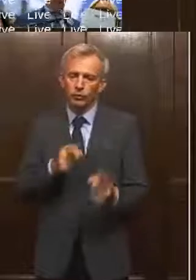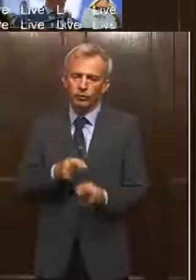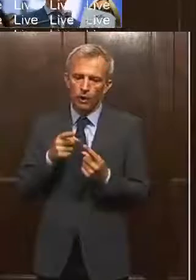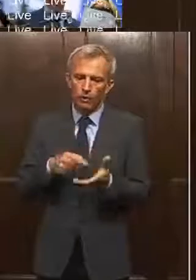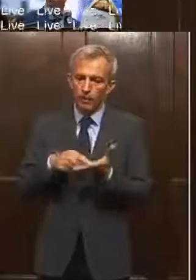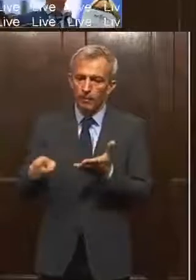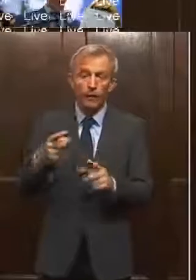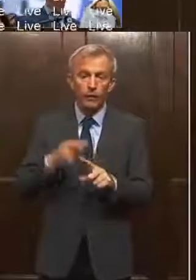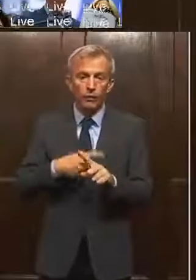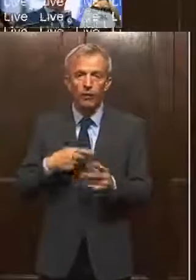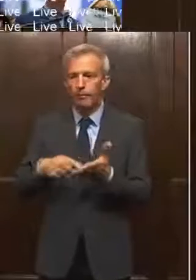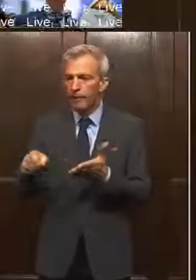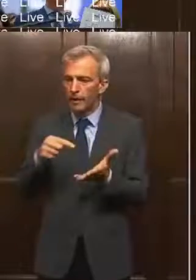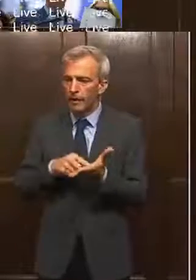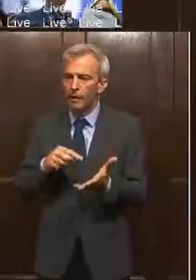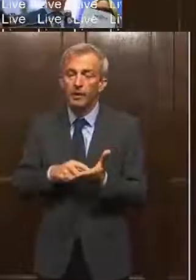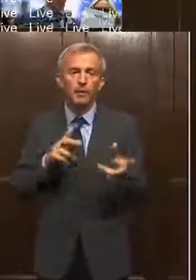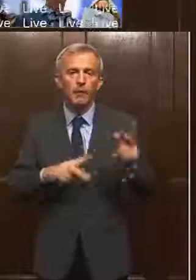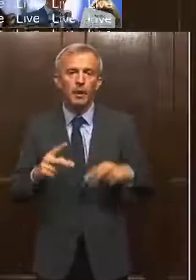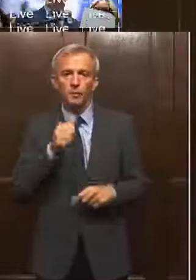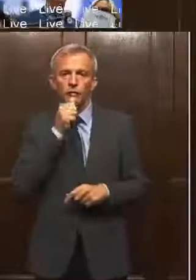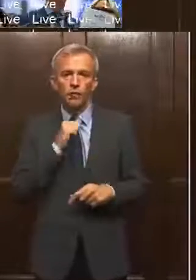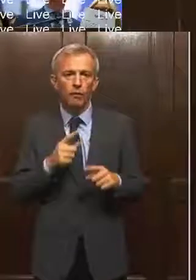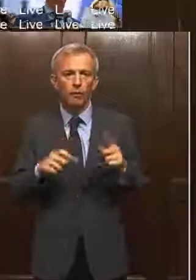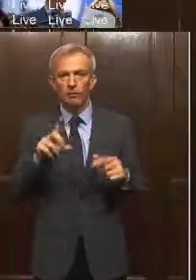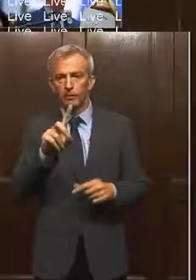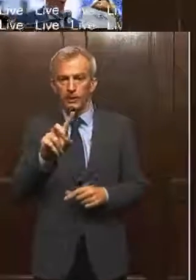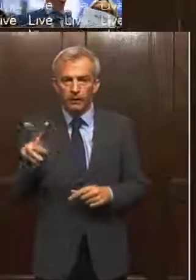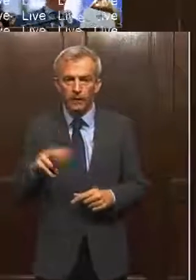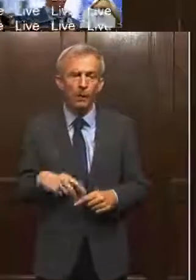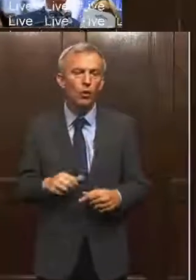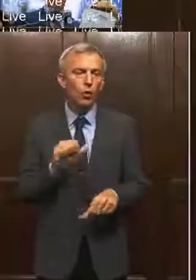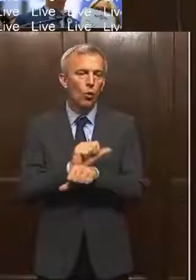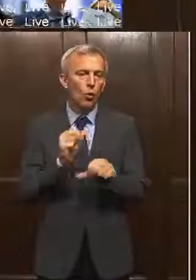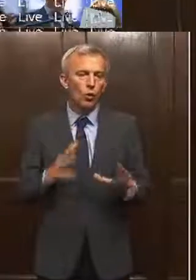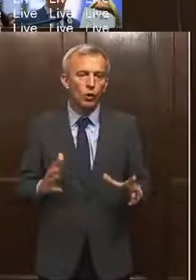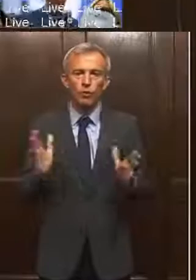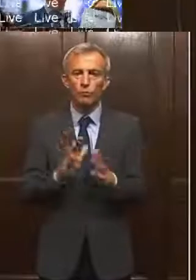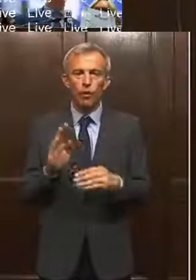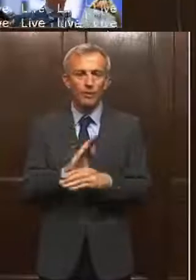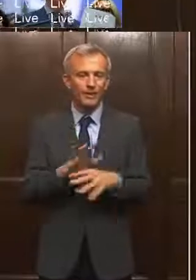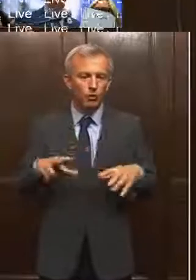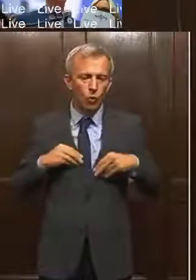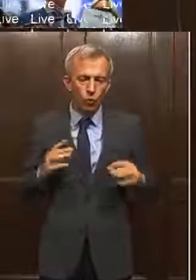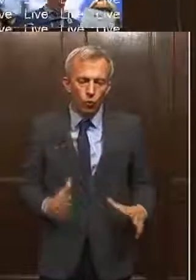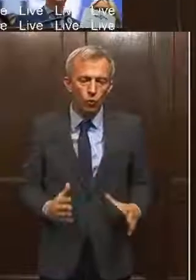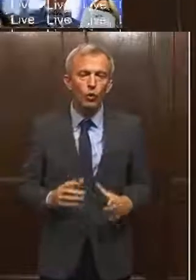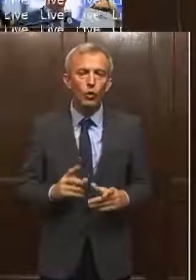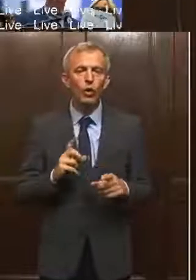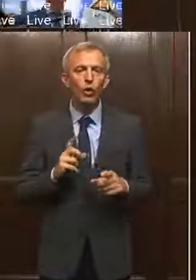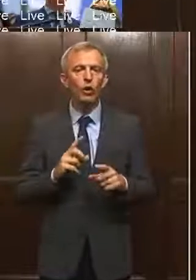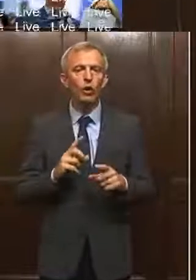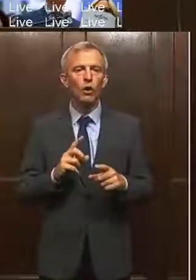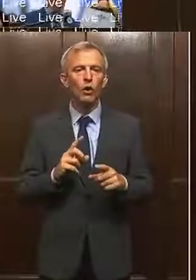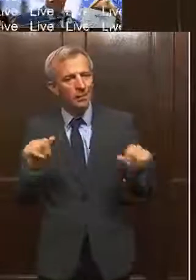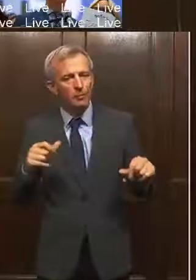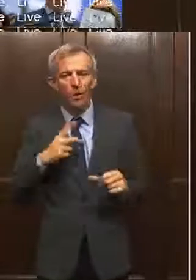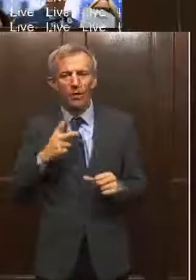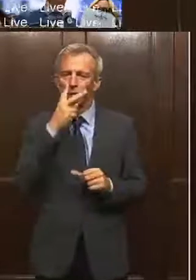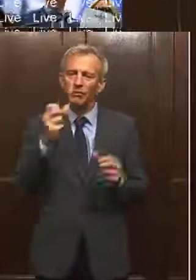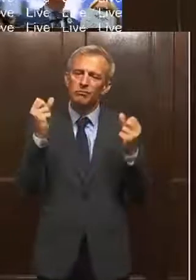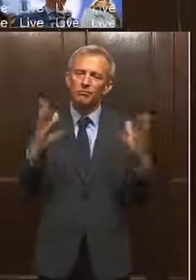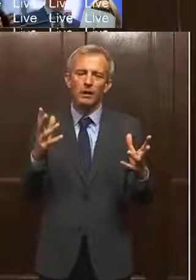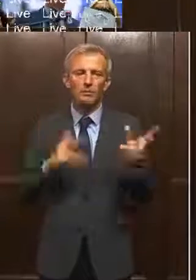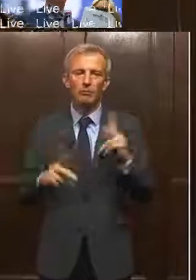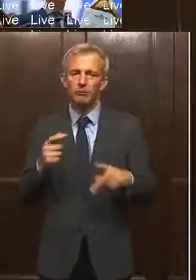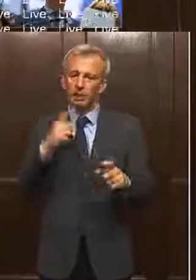who are suffering from domestic violence, workers, small business owners. But we also have seen tremendous generosity, Angelinos